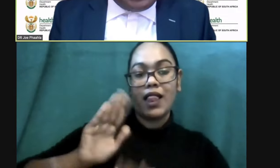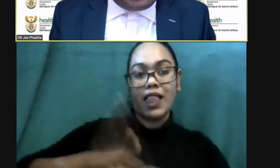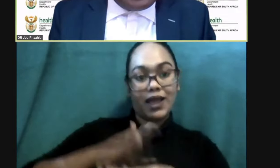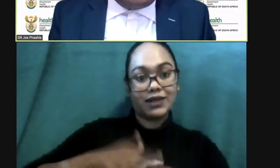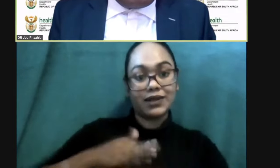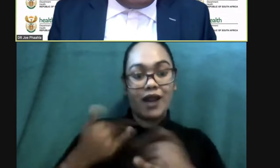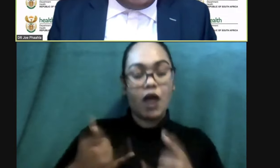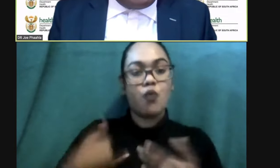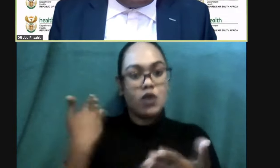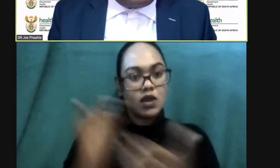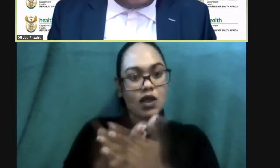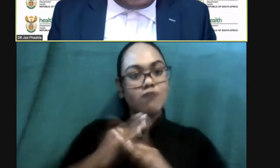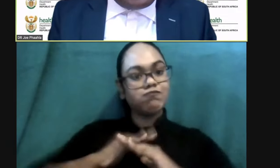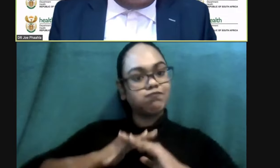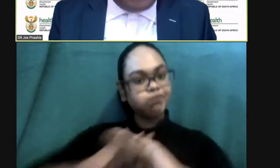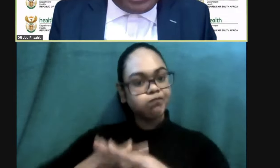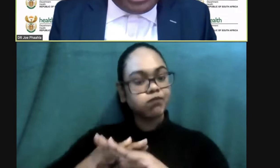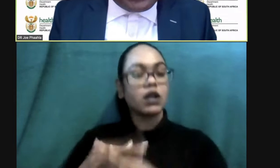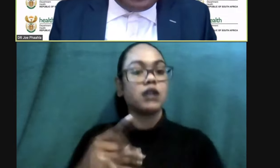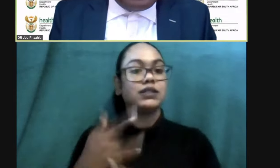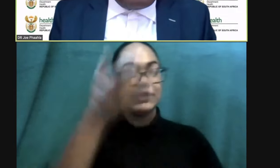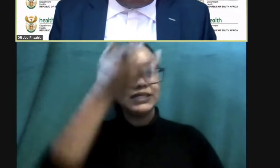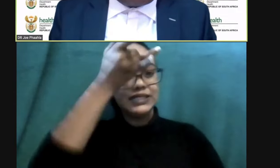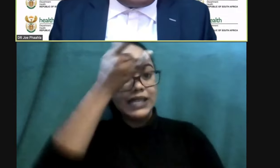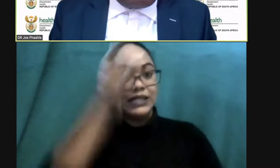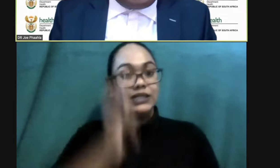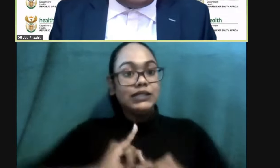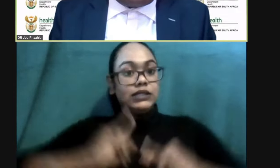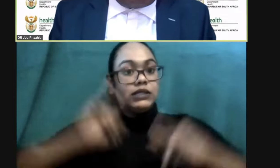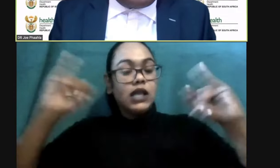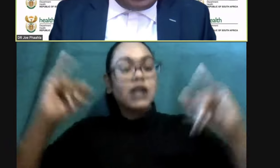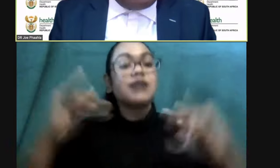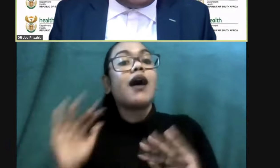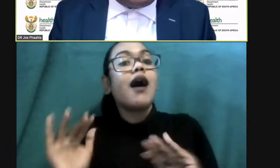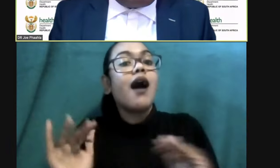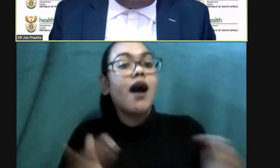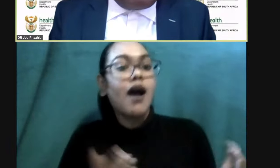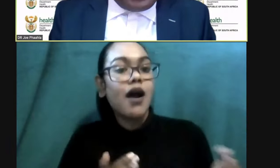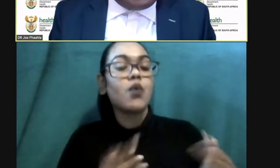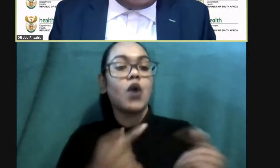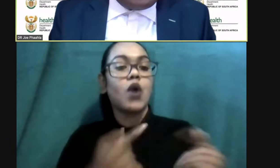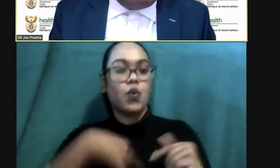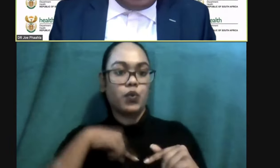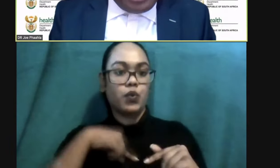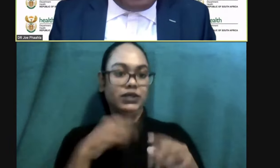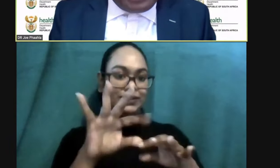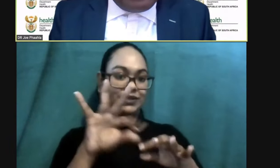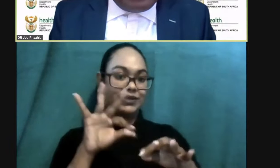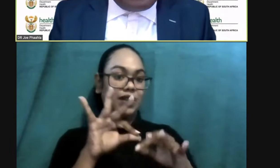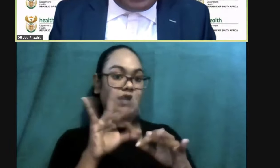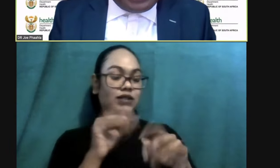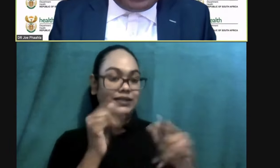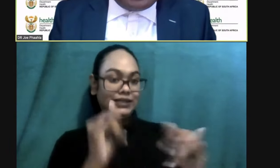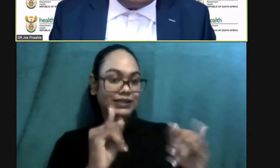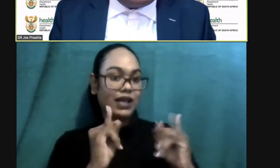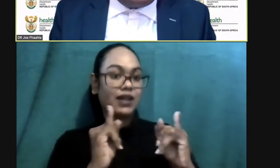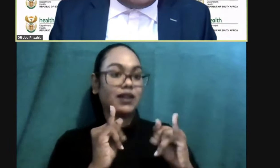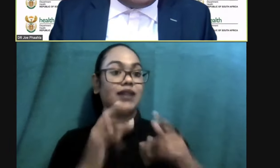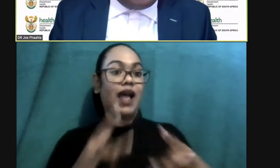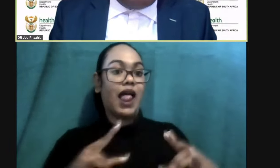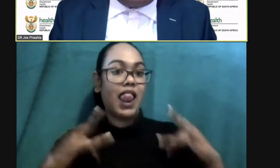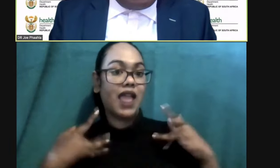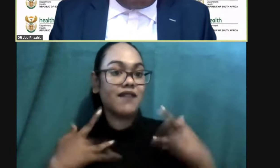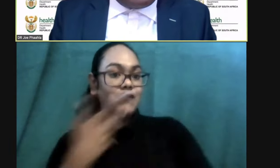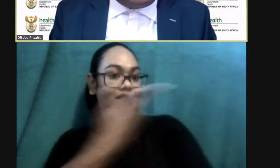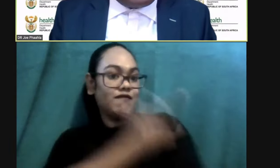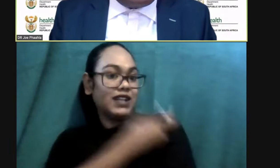serious illness by taking advantage of the capacity of the country to provide life-saving vaccines,